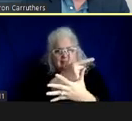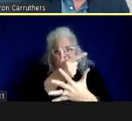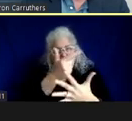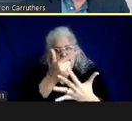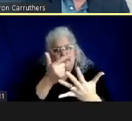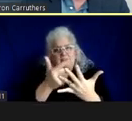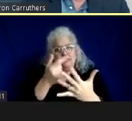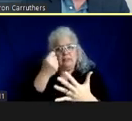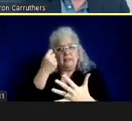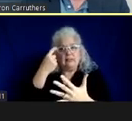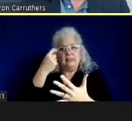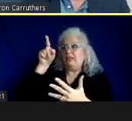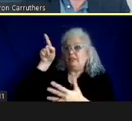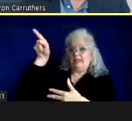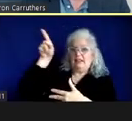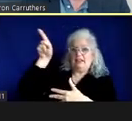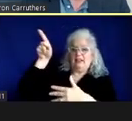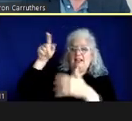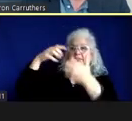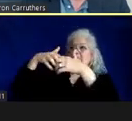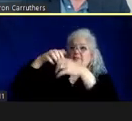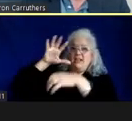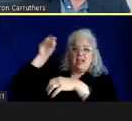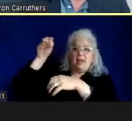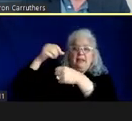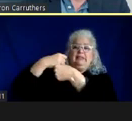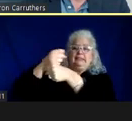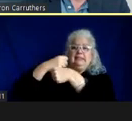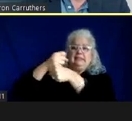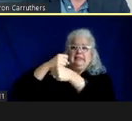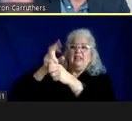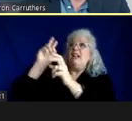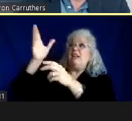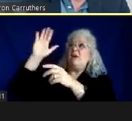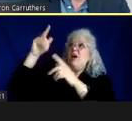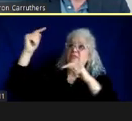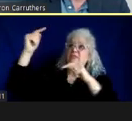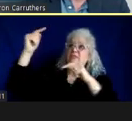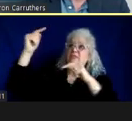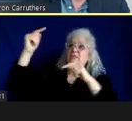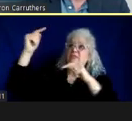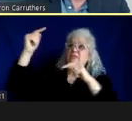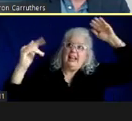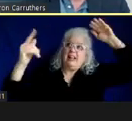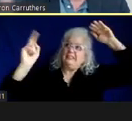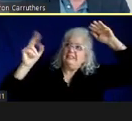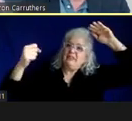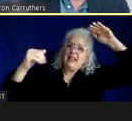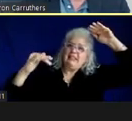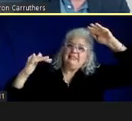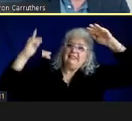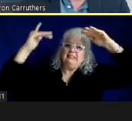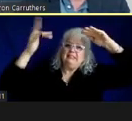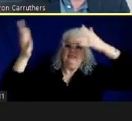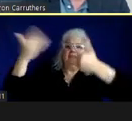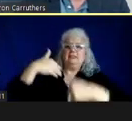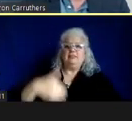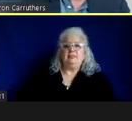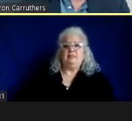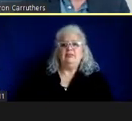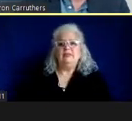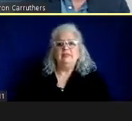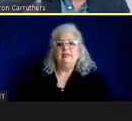we're seeing some of that. Every day it's a different news story. I saw that there's another company who's offering to help